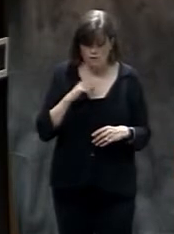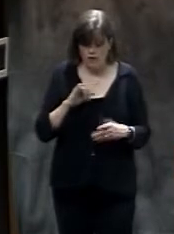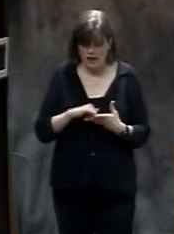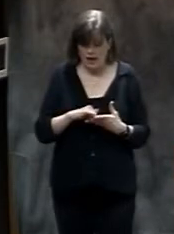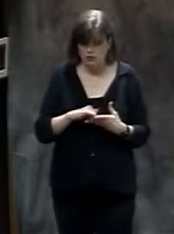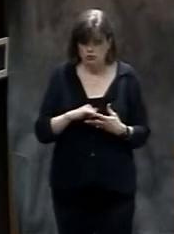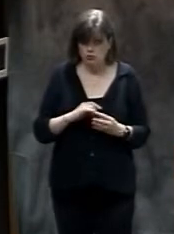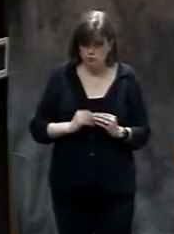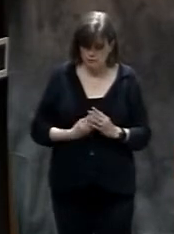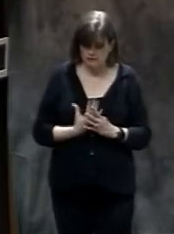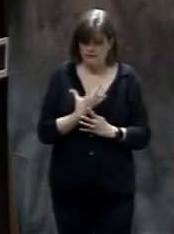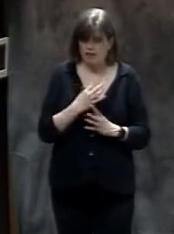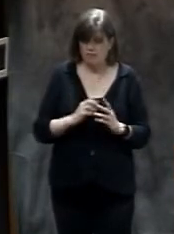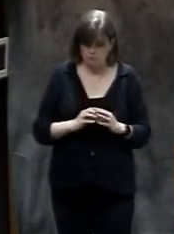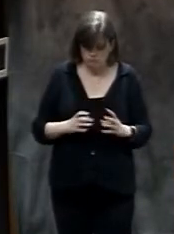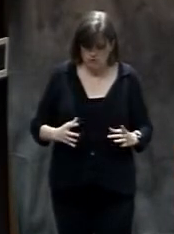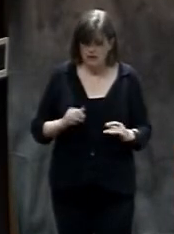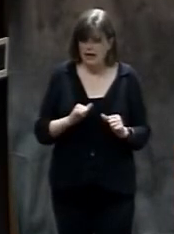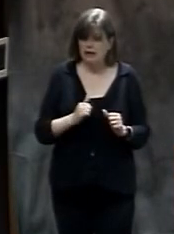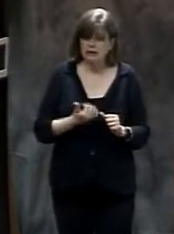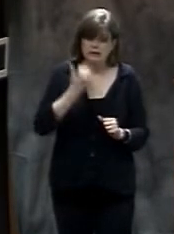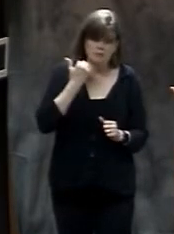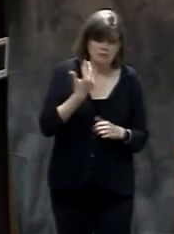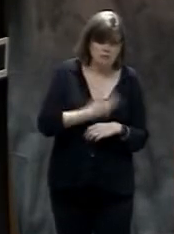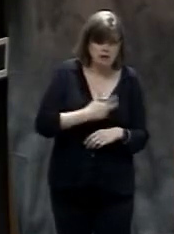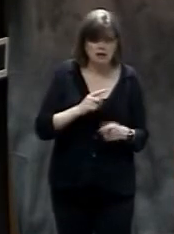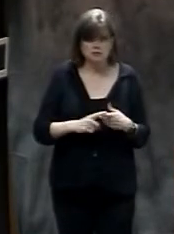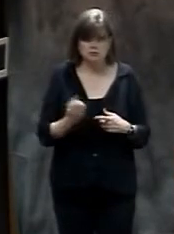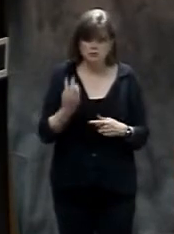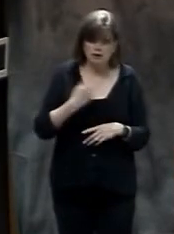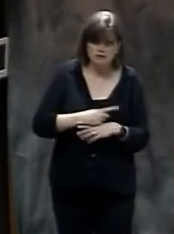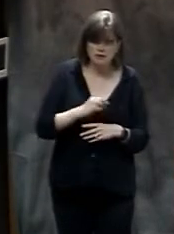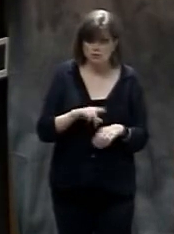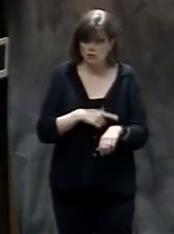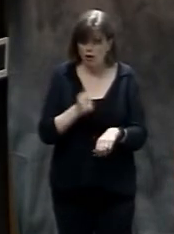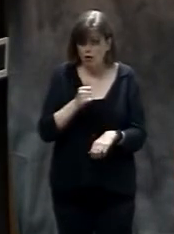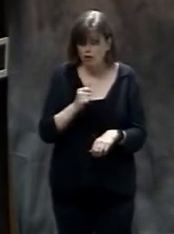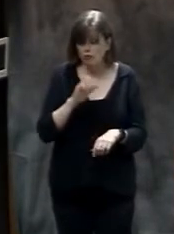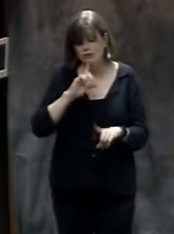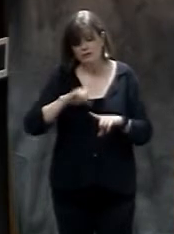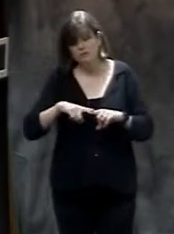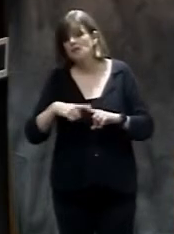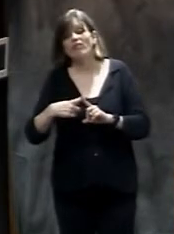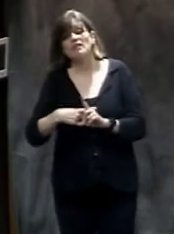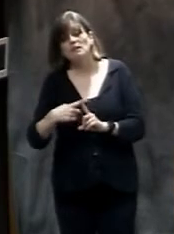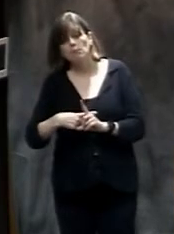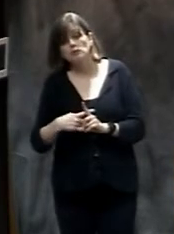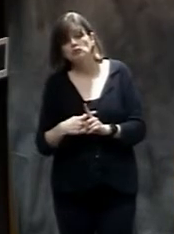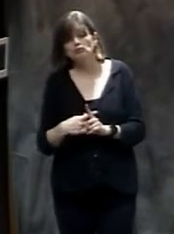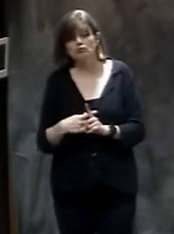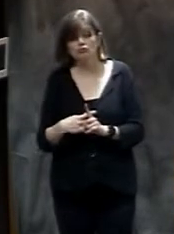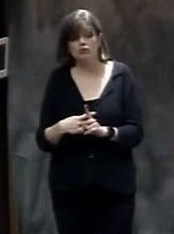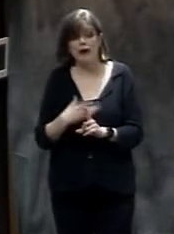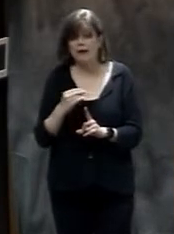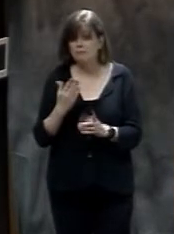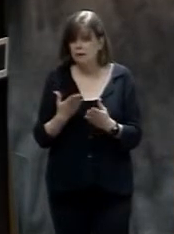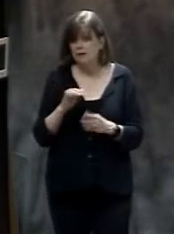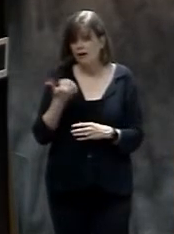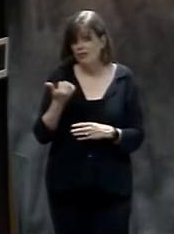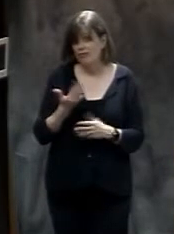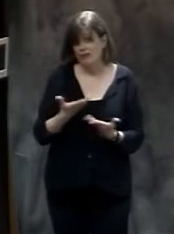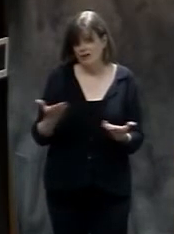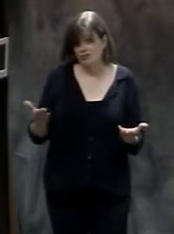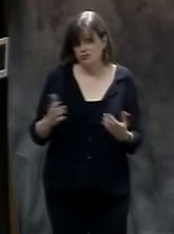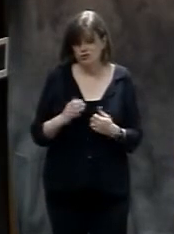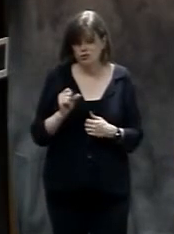of time. It can take from 3 days to 12 days or even longer. It's temperature dependent, but it also may be dependent on other factors. And so